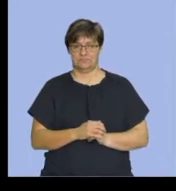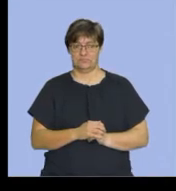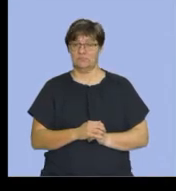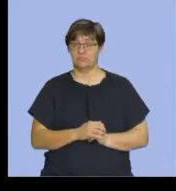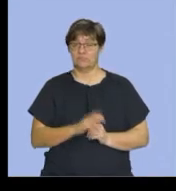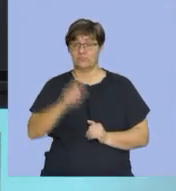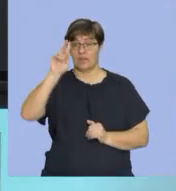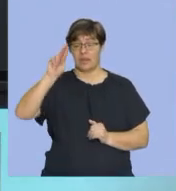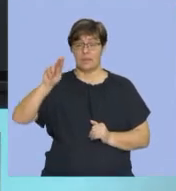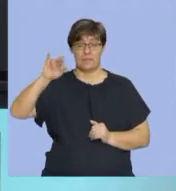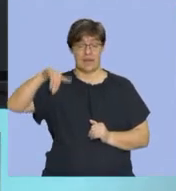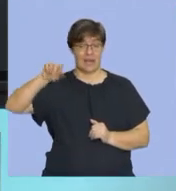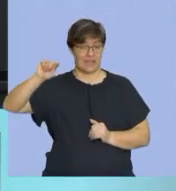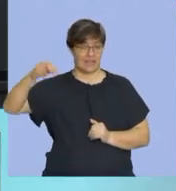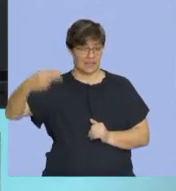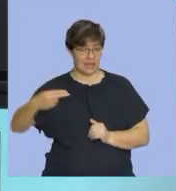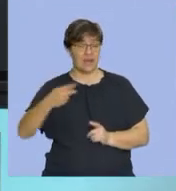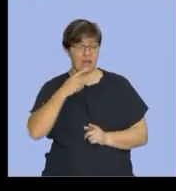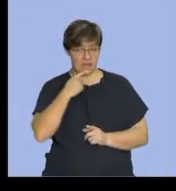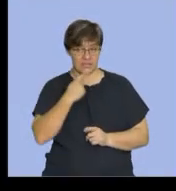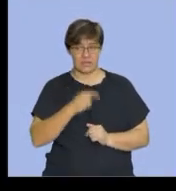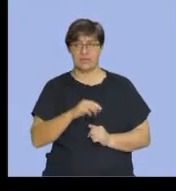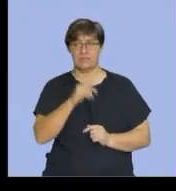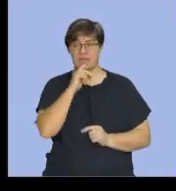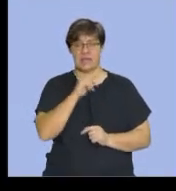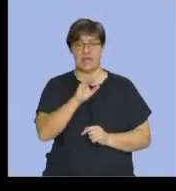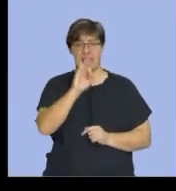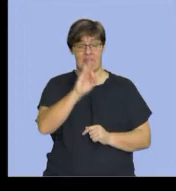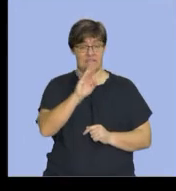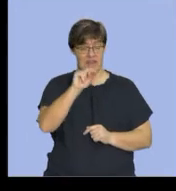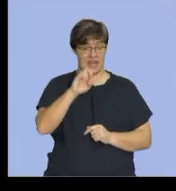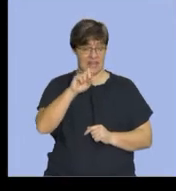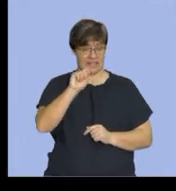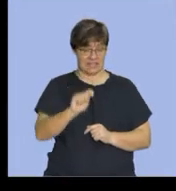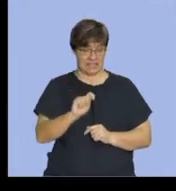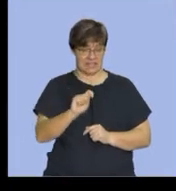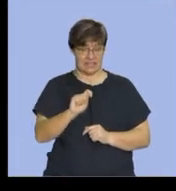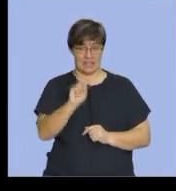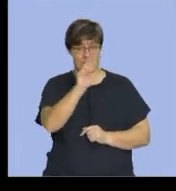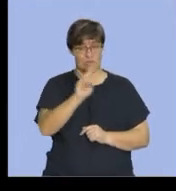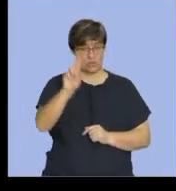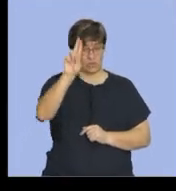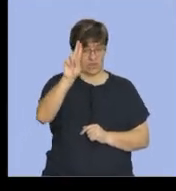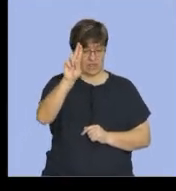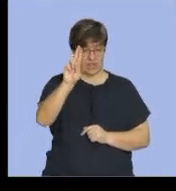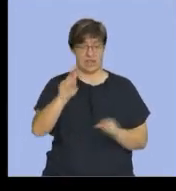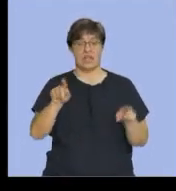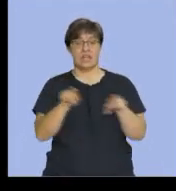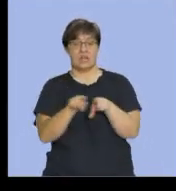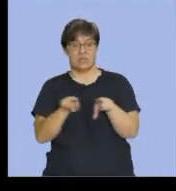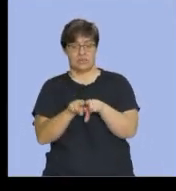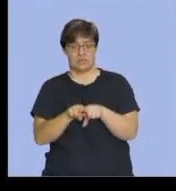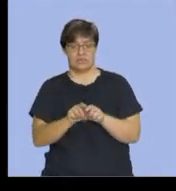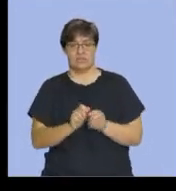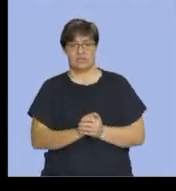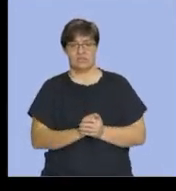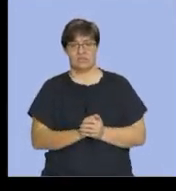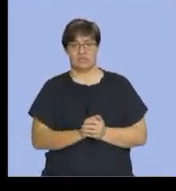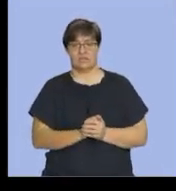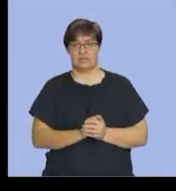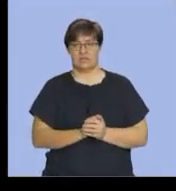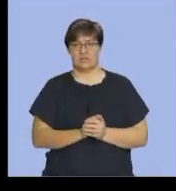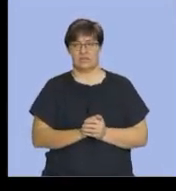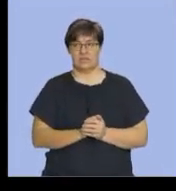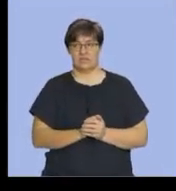Pythagoras square of the hypotenuse, so that's F net squared is the sum of